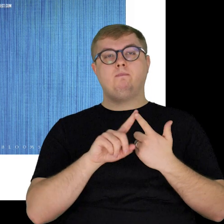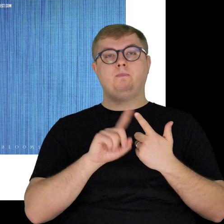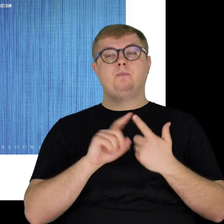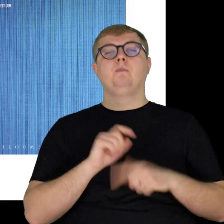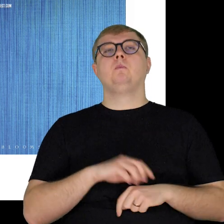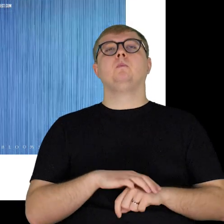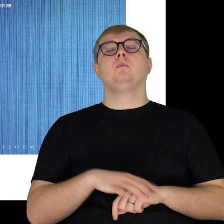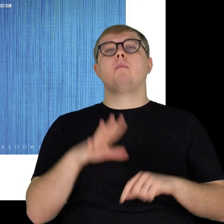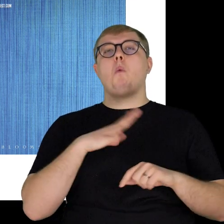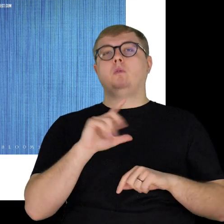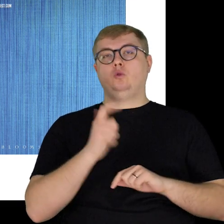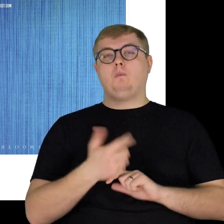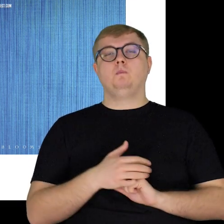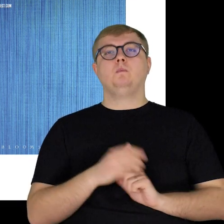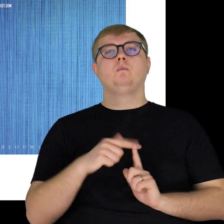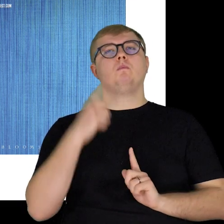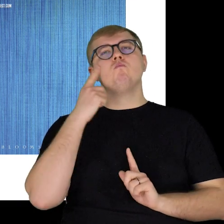was really this idea to